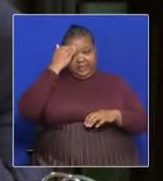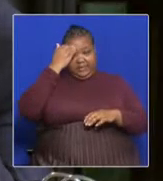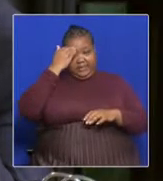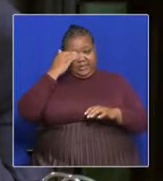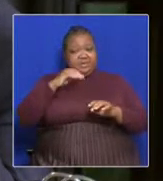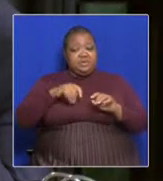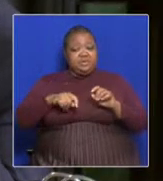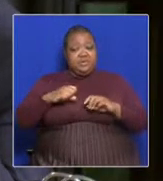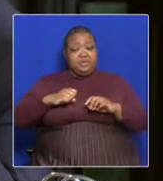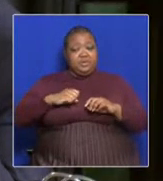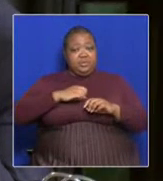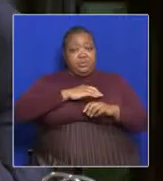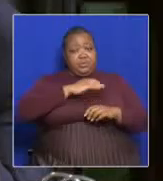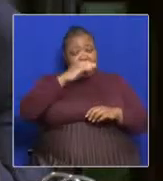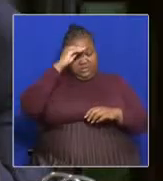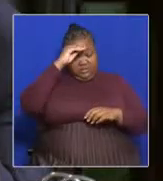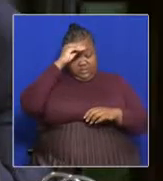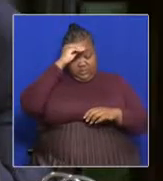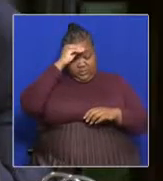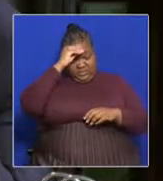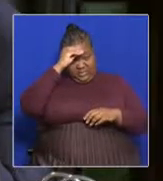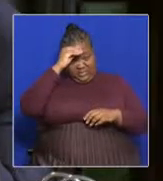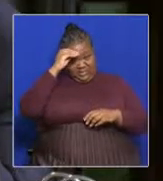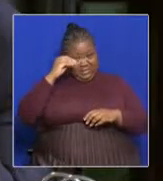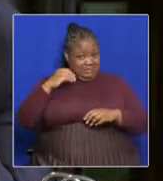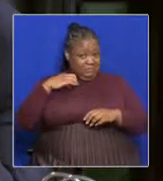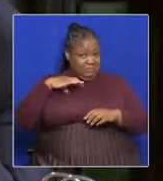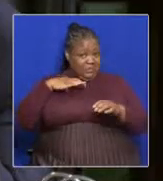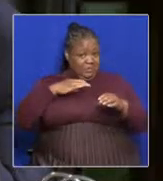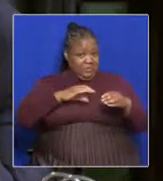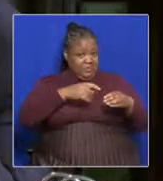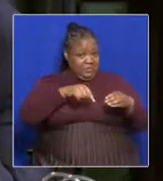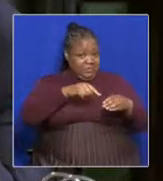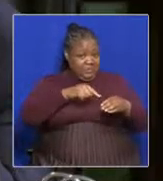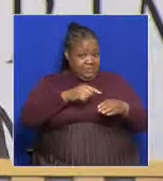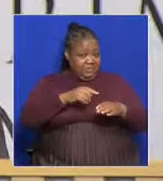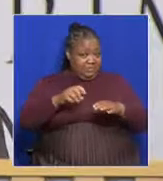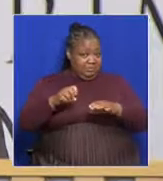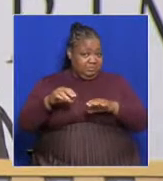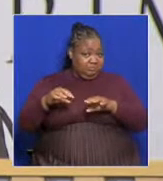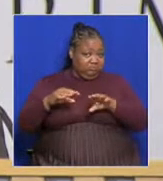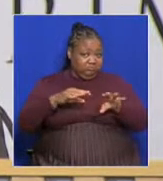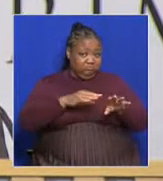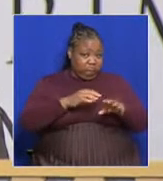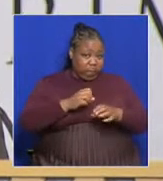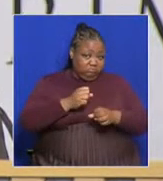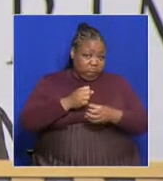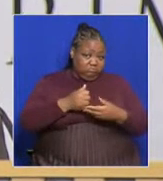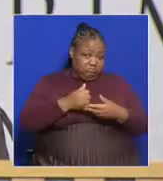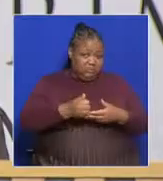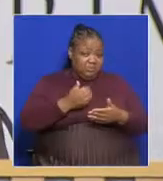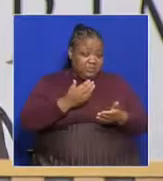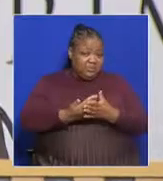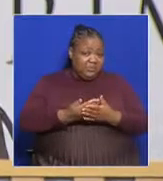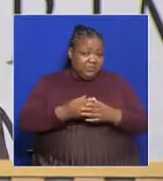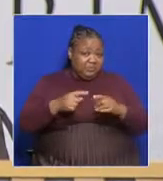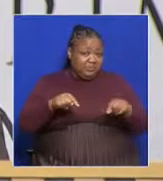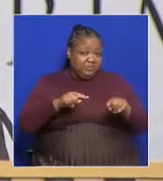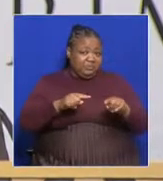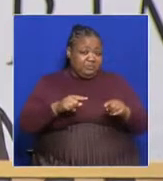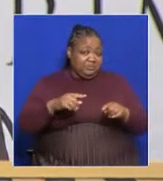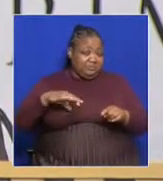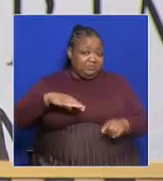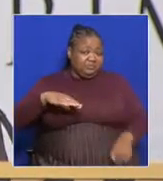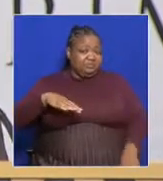that could have given reinforcement? Are those the only ones? Chair, Isipingo's